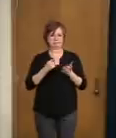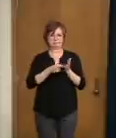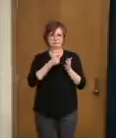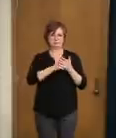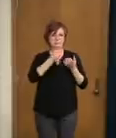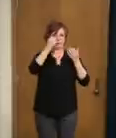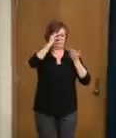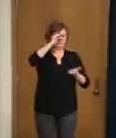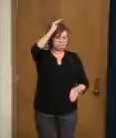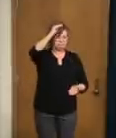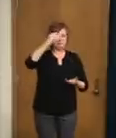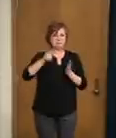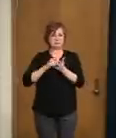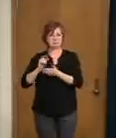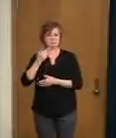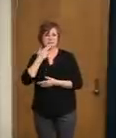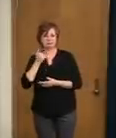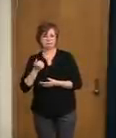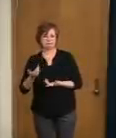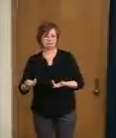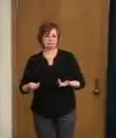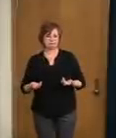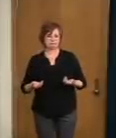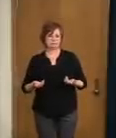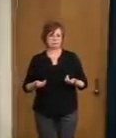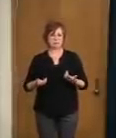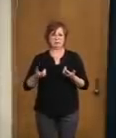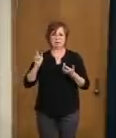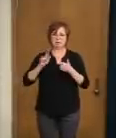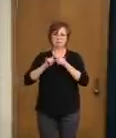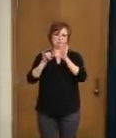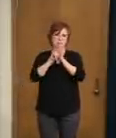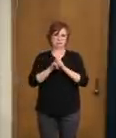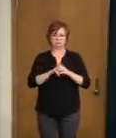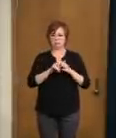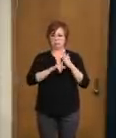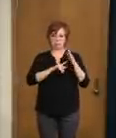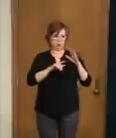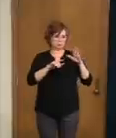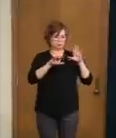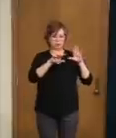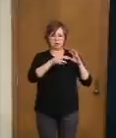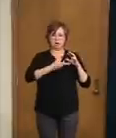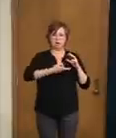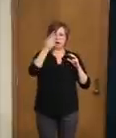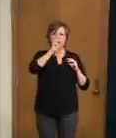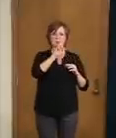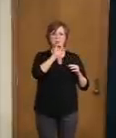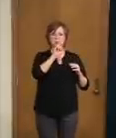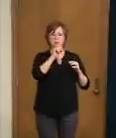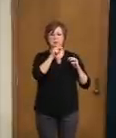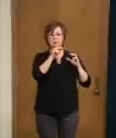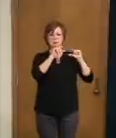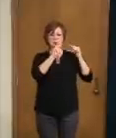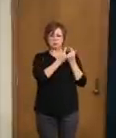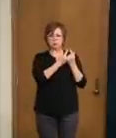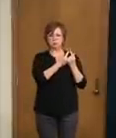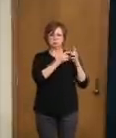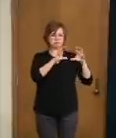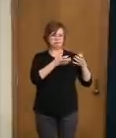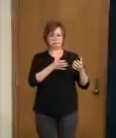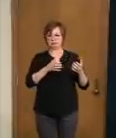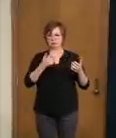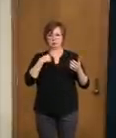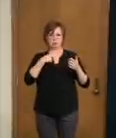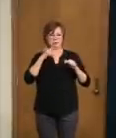need to sequence priority populations based on that. We're not able to just offer a mass immunization